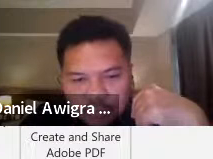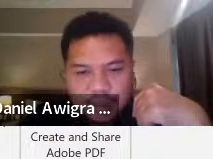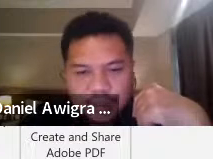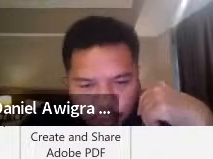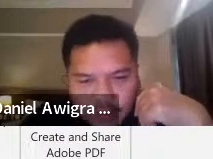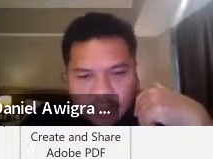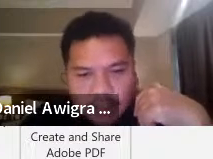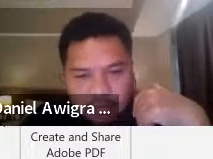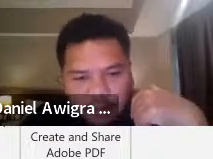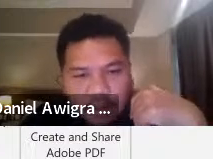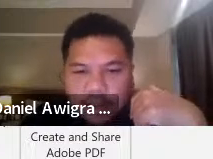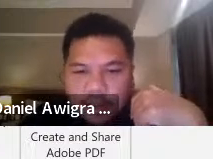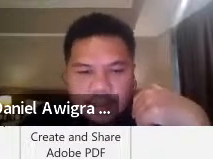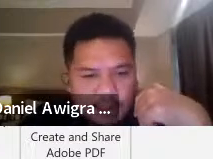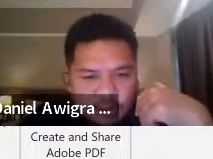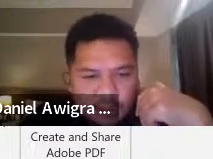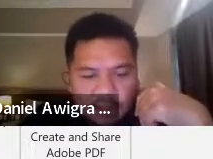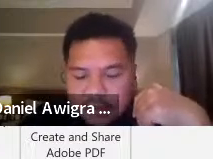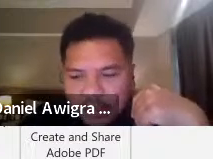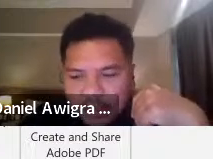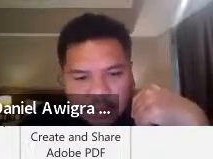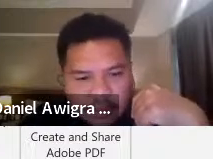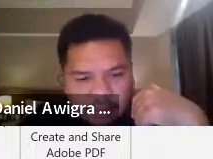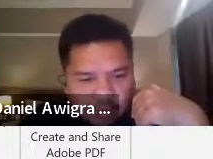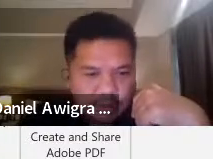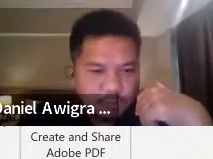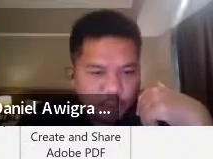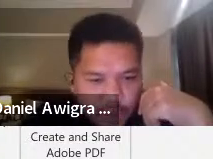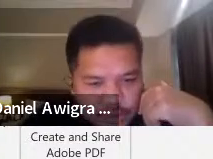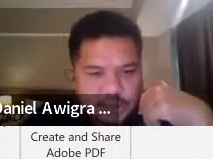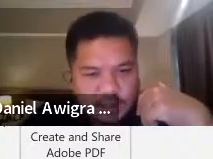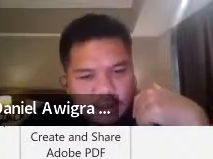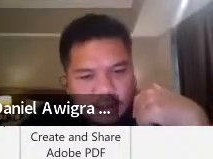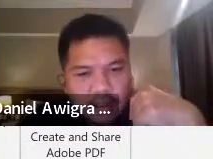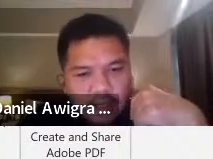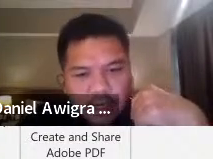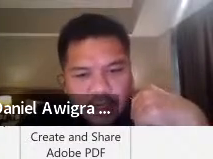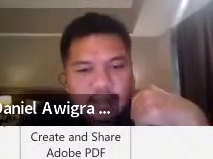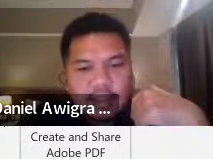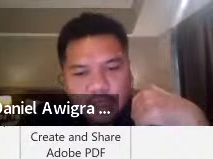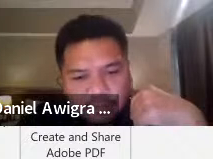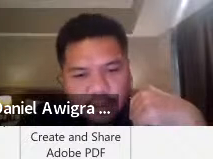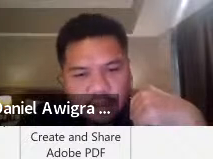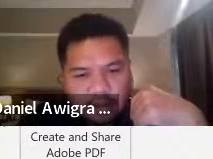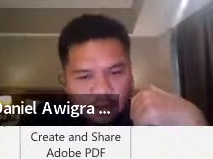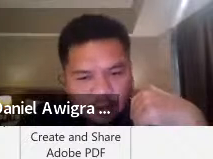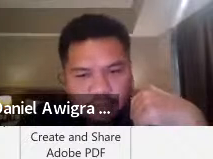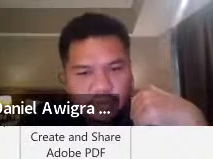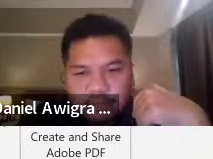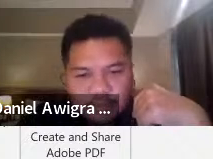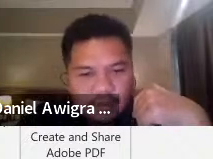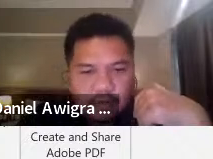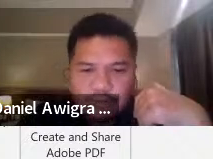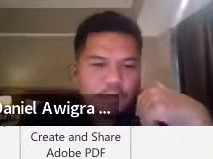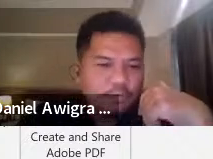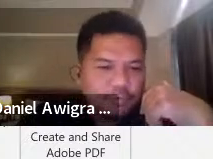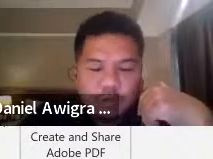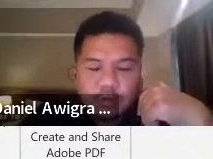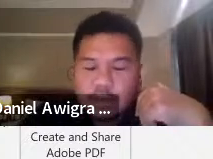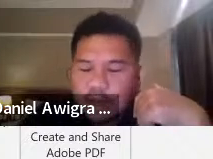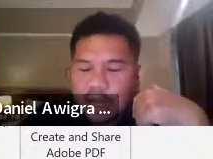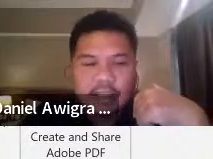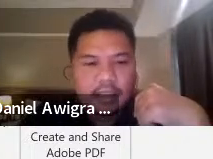inmate who's been waiting, that's already mentioned in this morning session. 97 of them